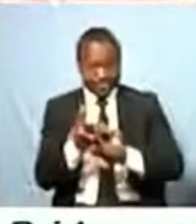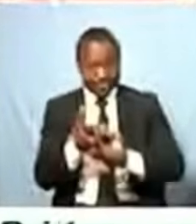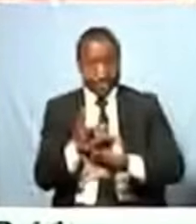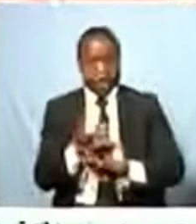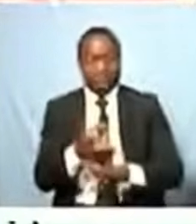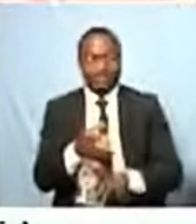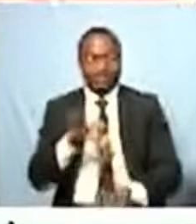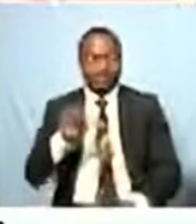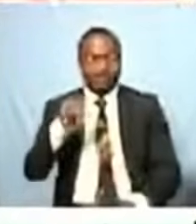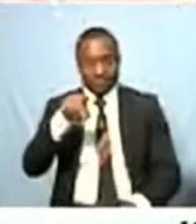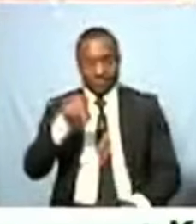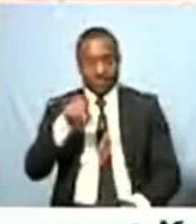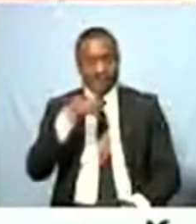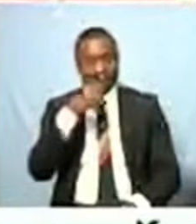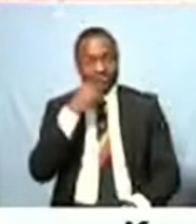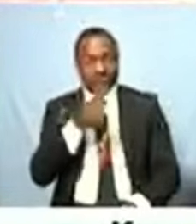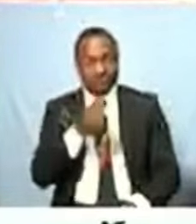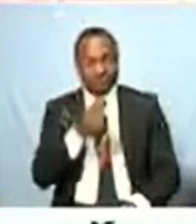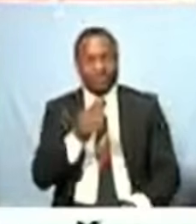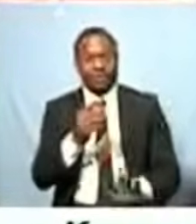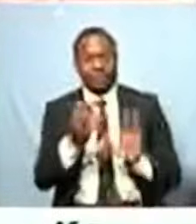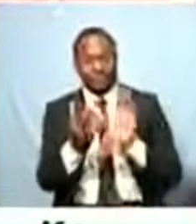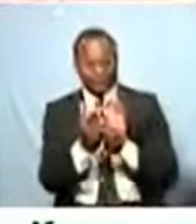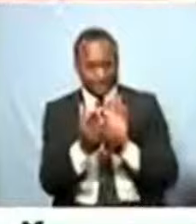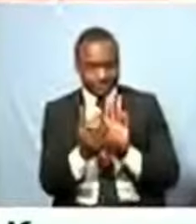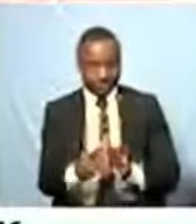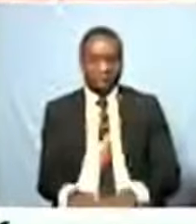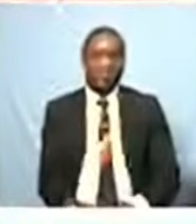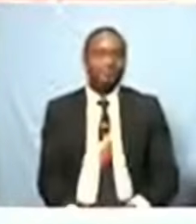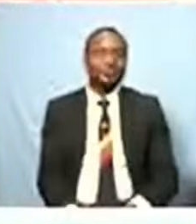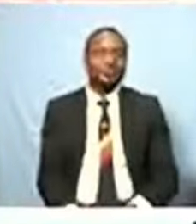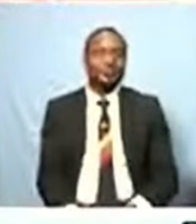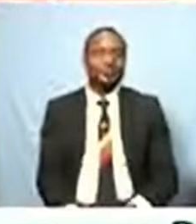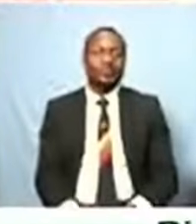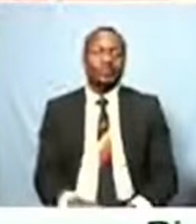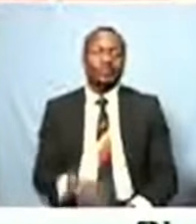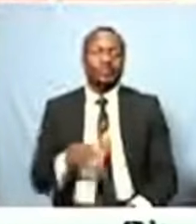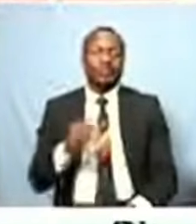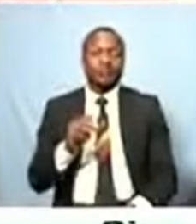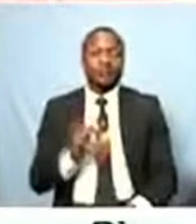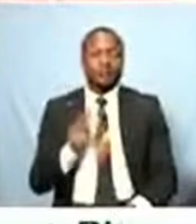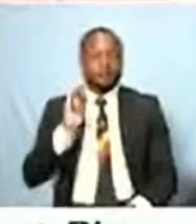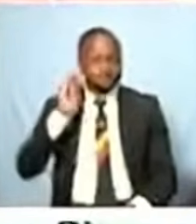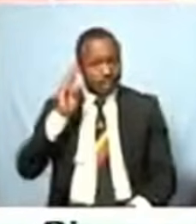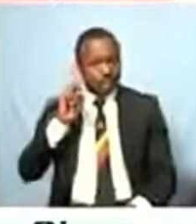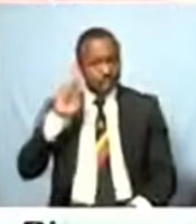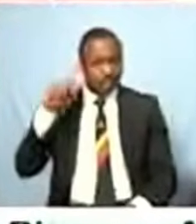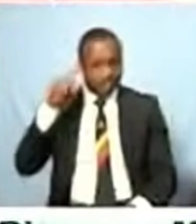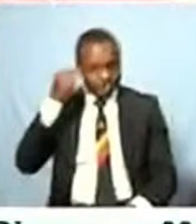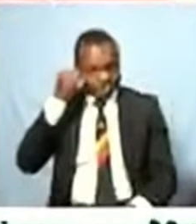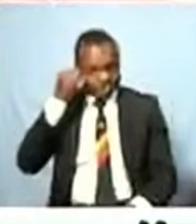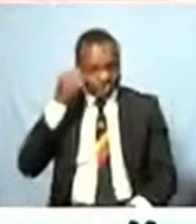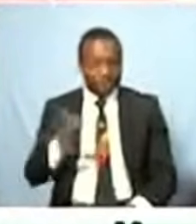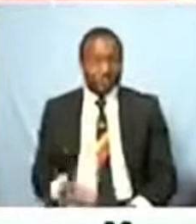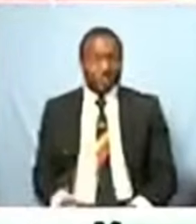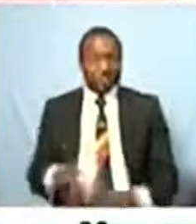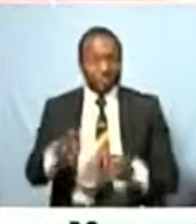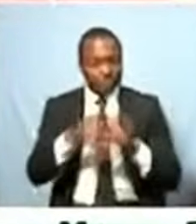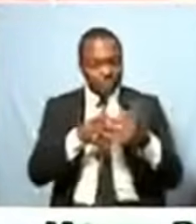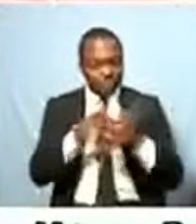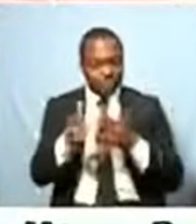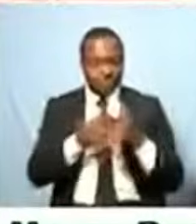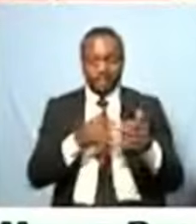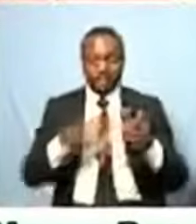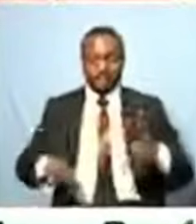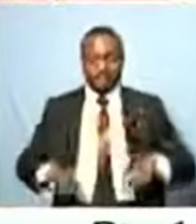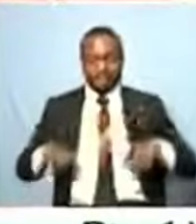Honorable MP is saying they're going through. The desire of government is we ease the lives of the